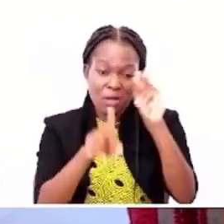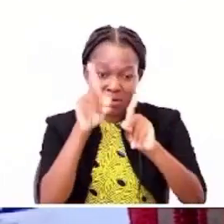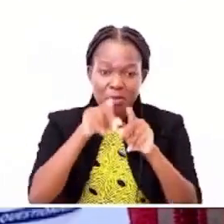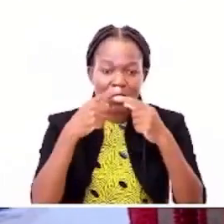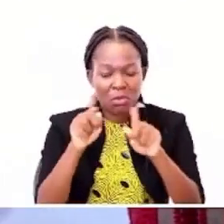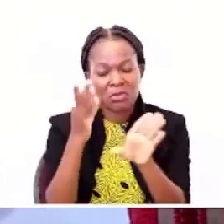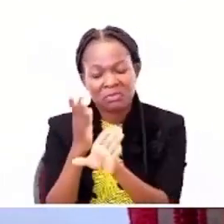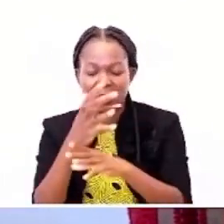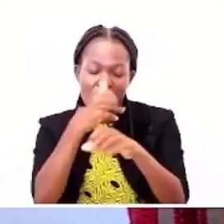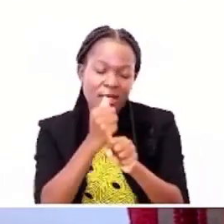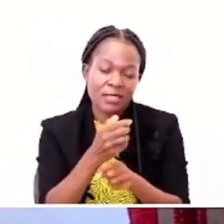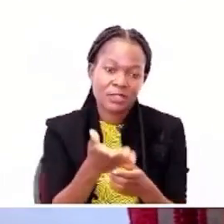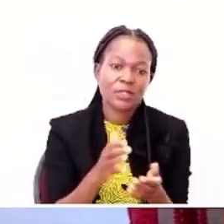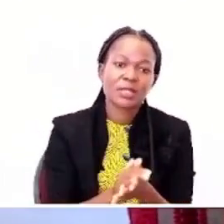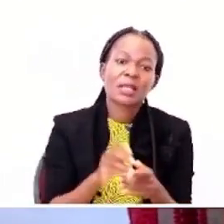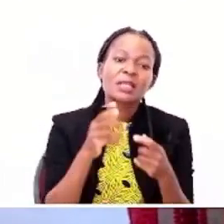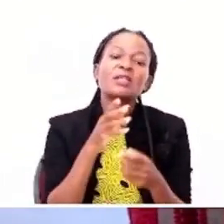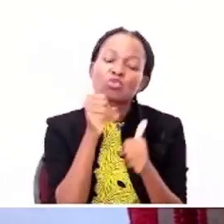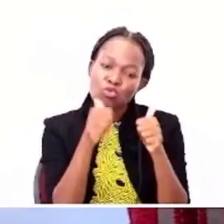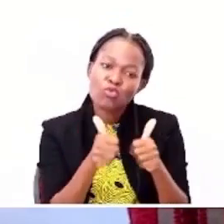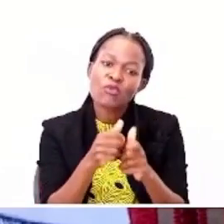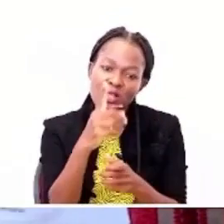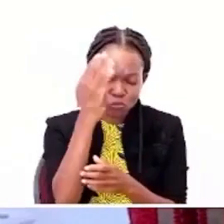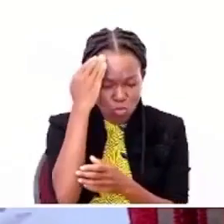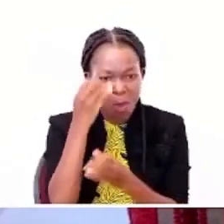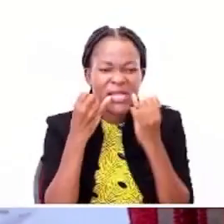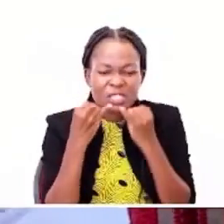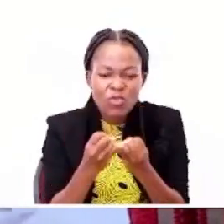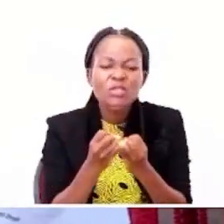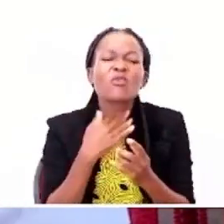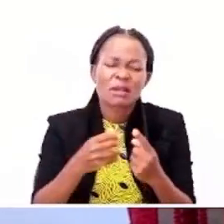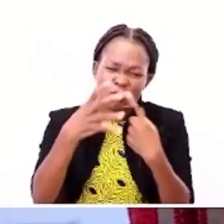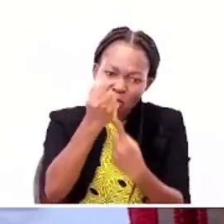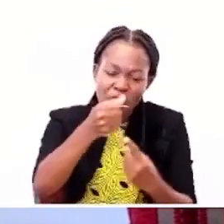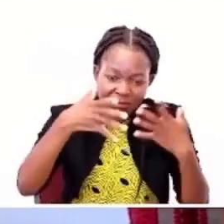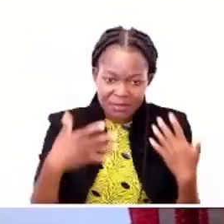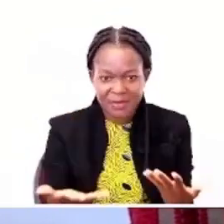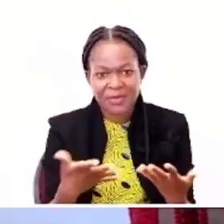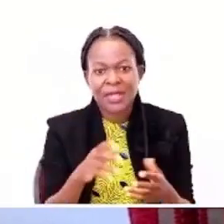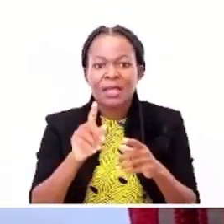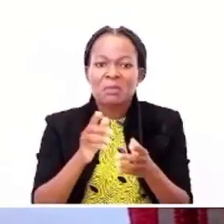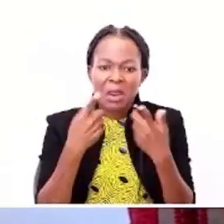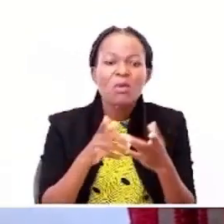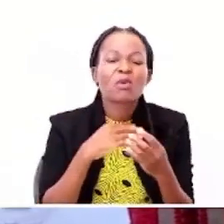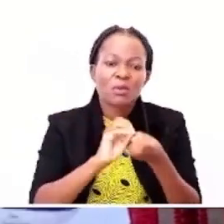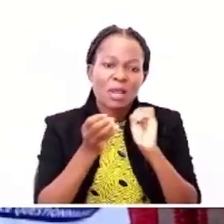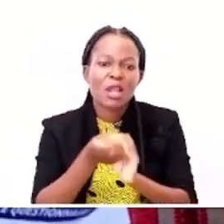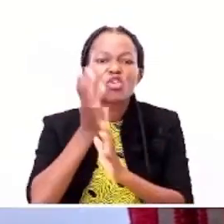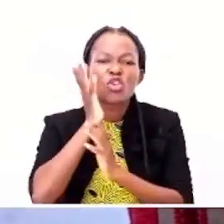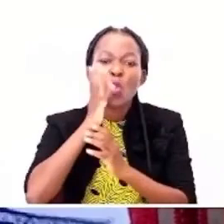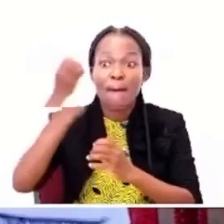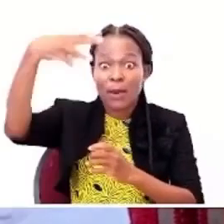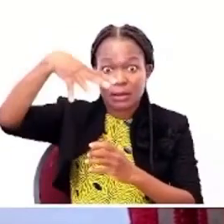need to know what sort of issues we're going to be dealing with. Are we going to be moving more towards renewable energy? Are we going to